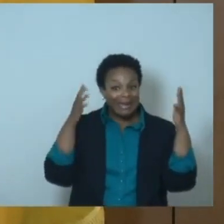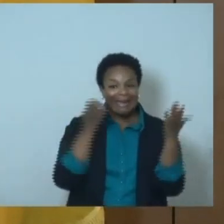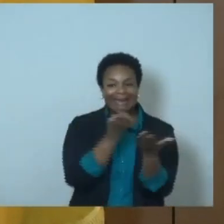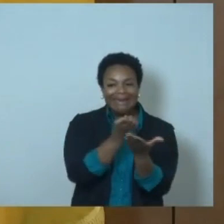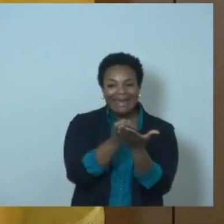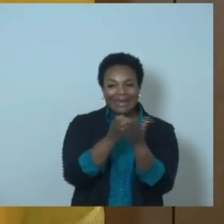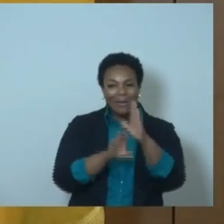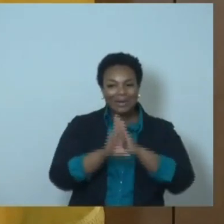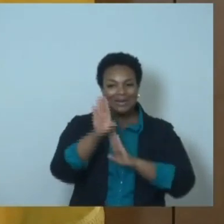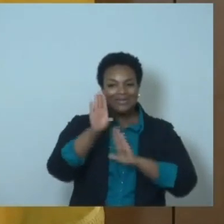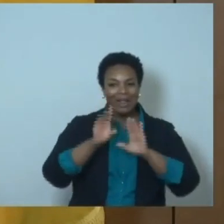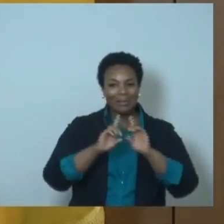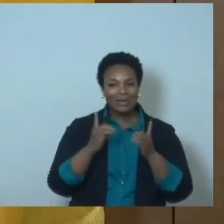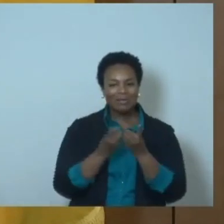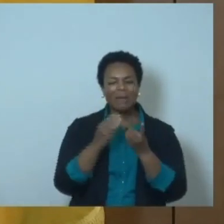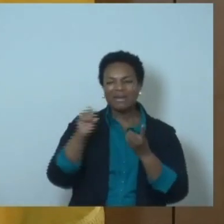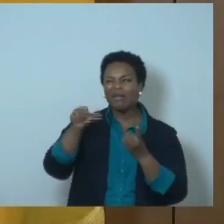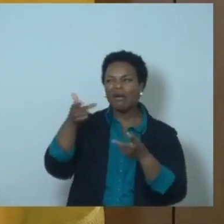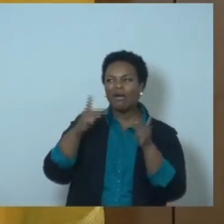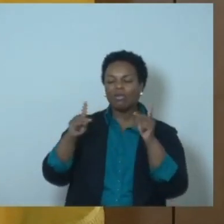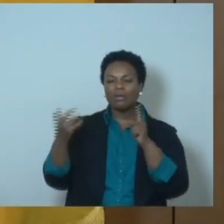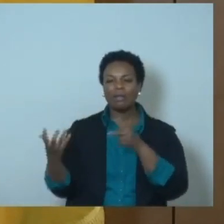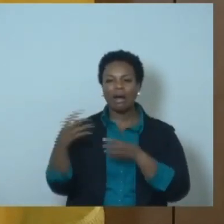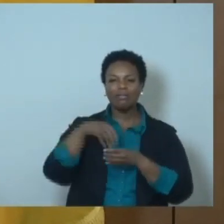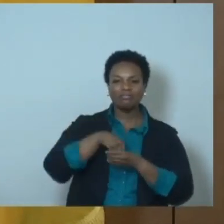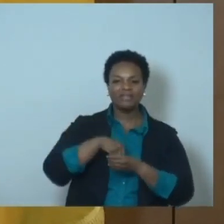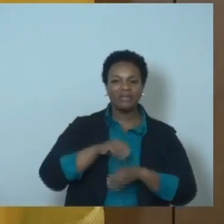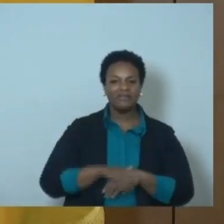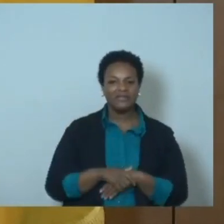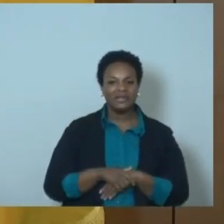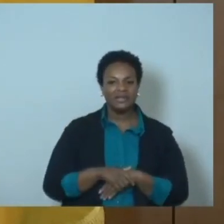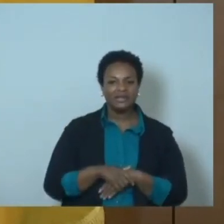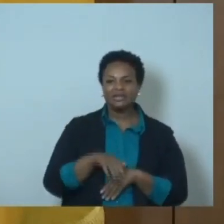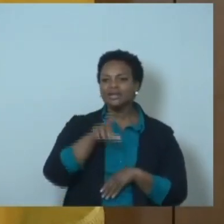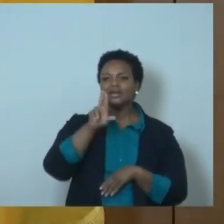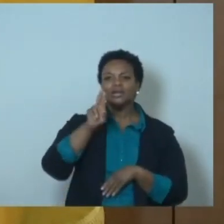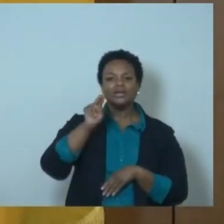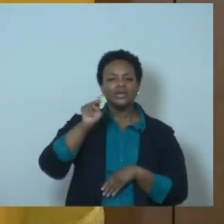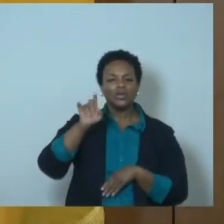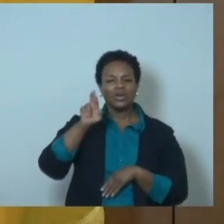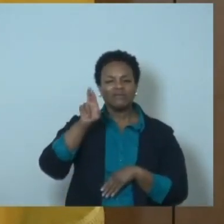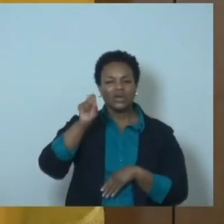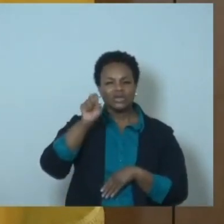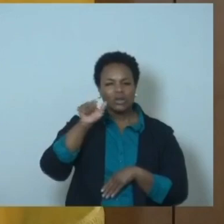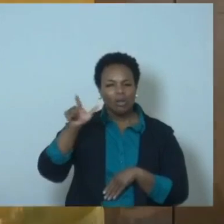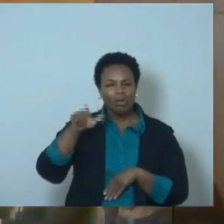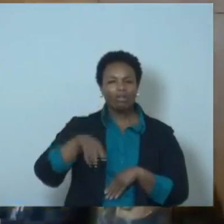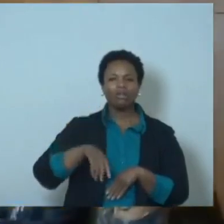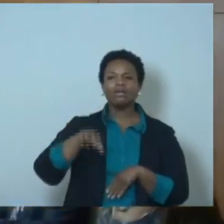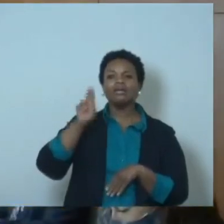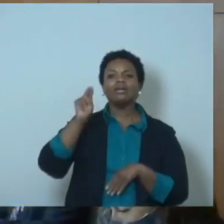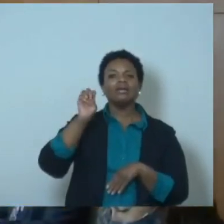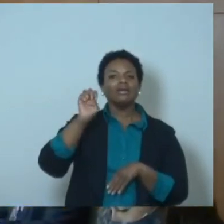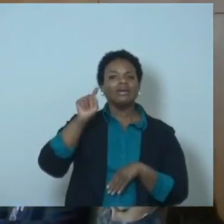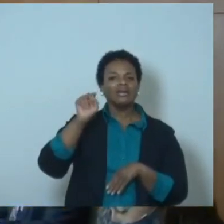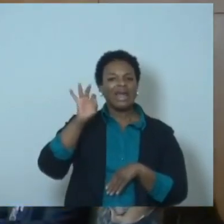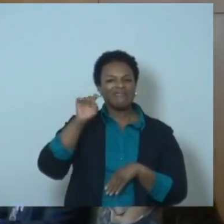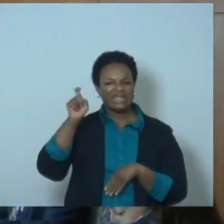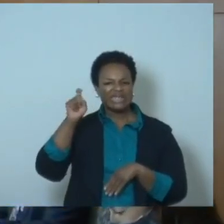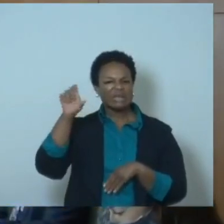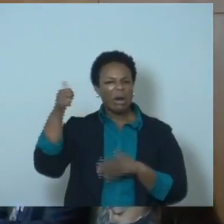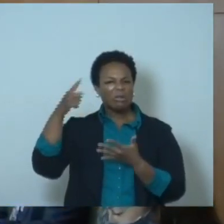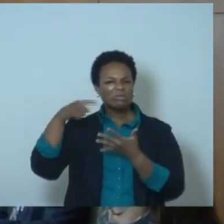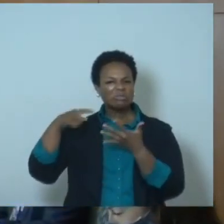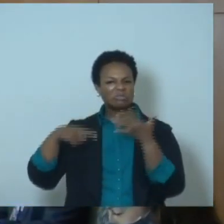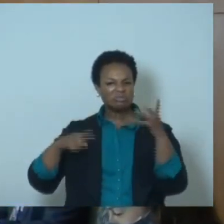are engaged with folks directly. Universal, Netflix, and others. Thank you, Governor. All right, folks, next we're